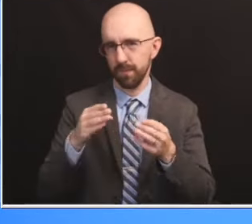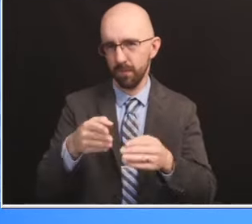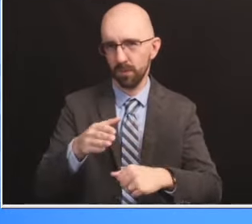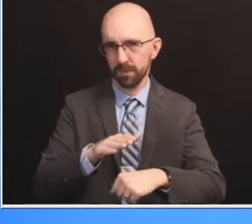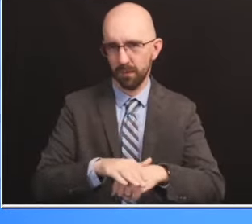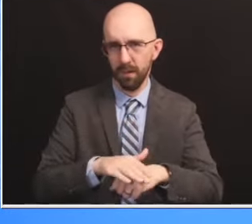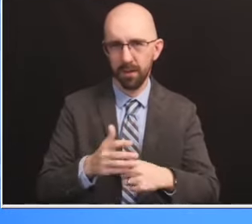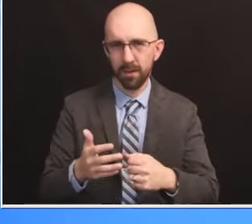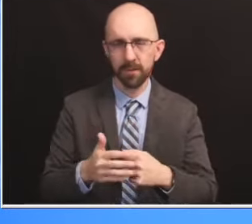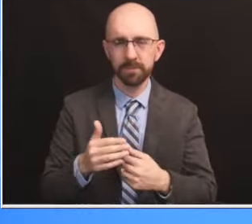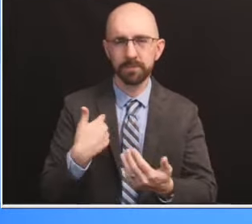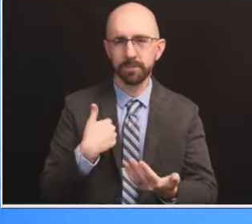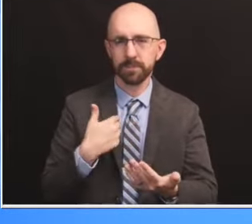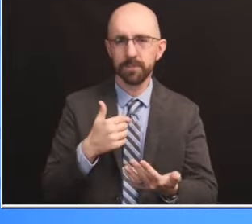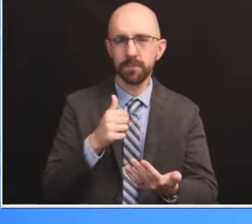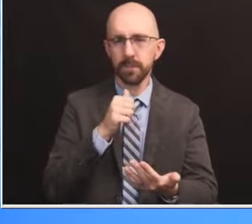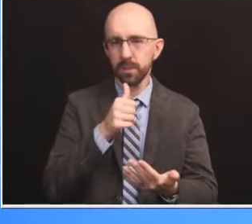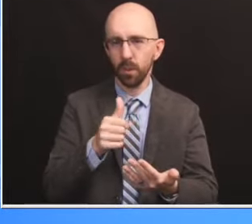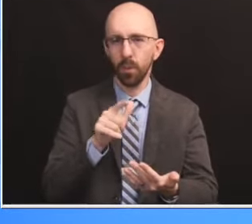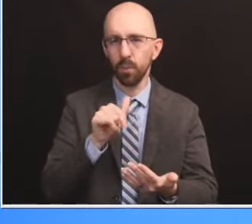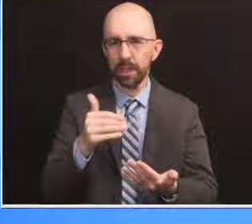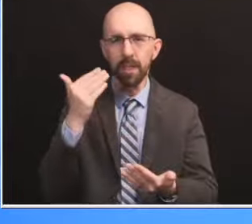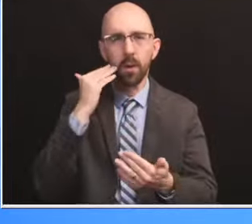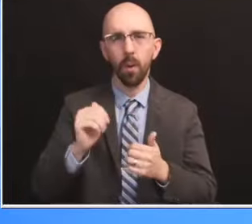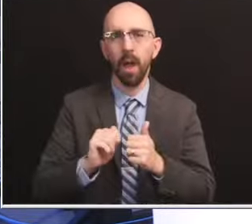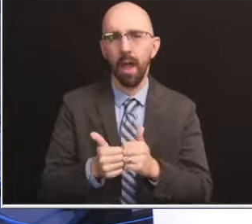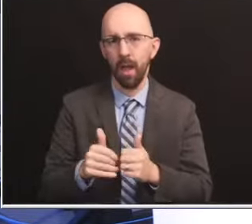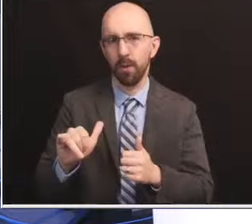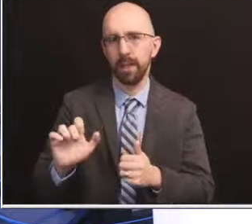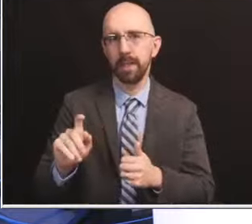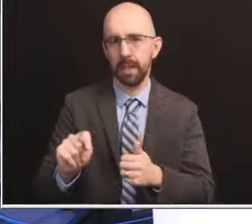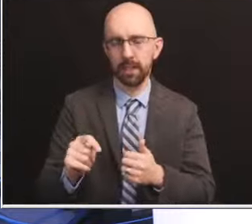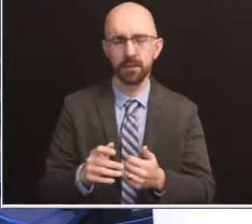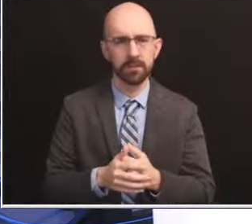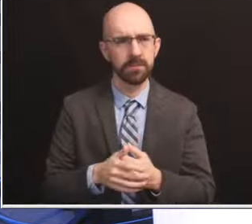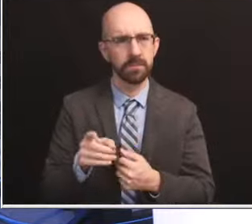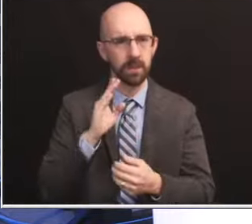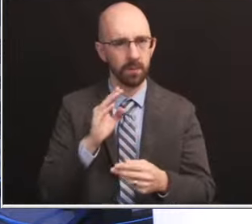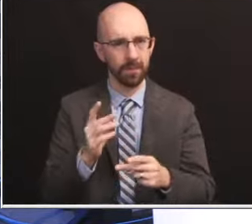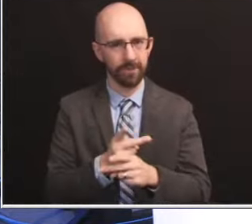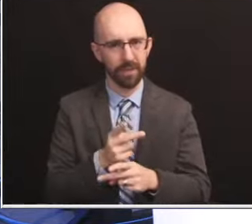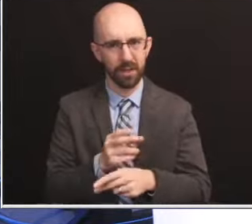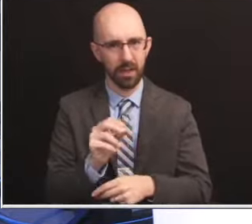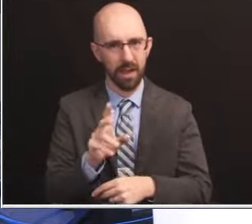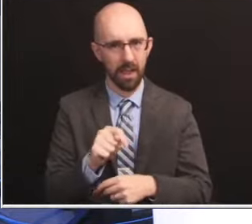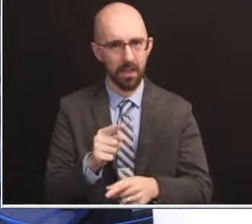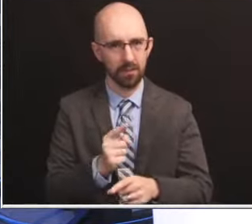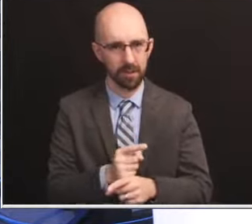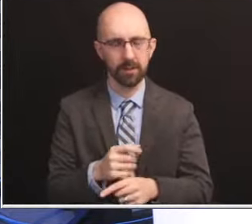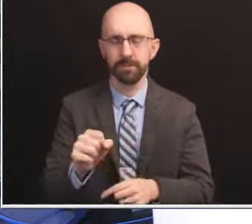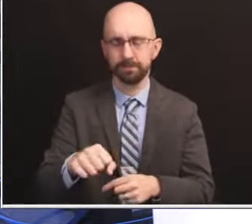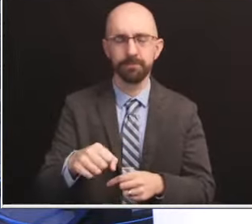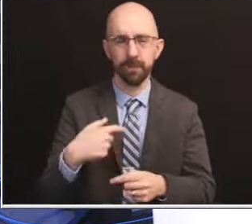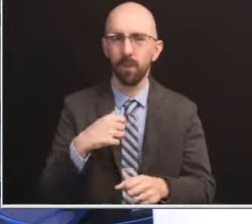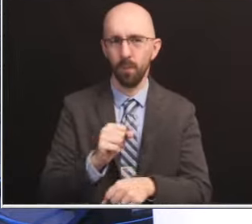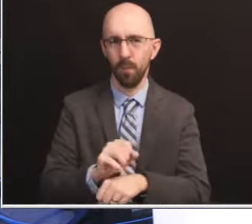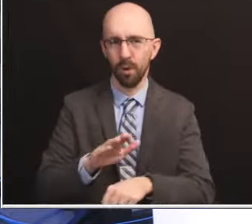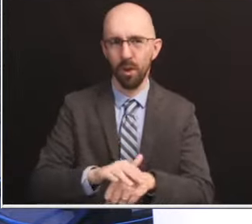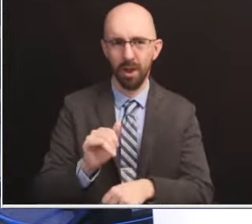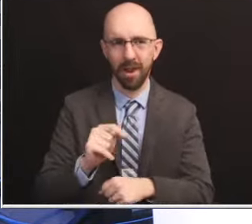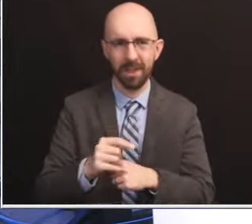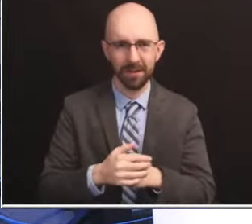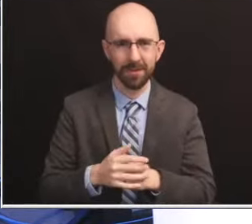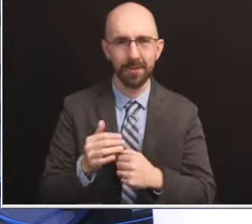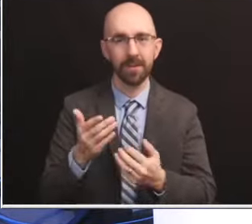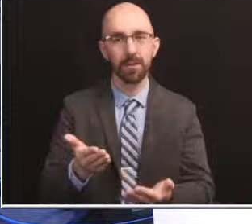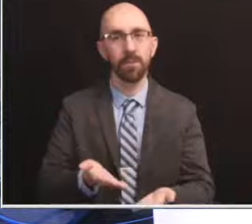and I don't totally know how to yet. Right, So. and you guys are figuring that out. Yes, we're working on it. You never recommend taking